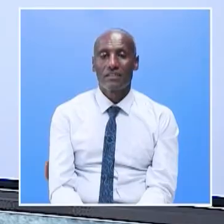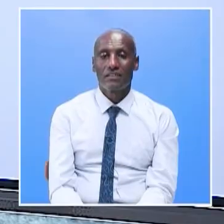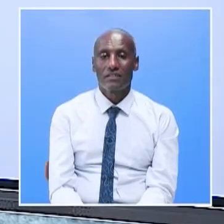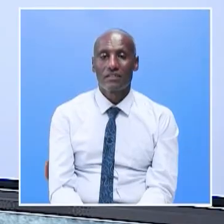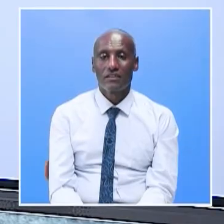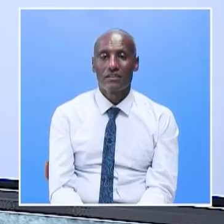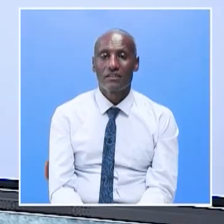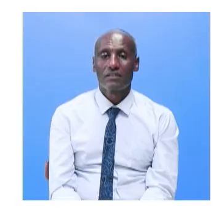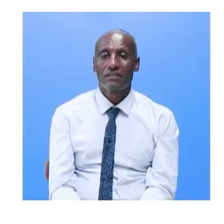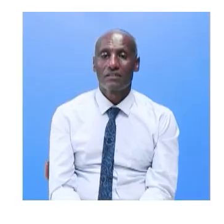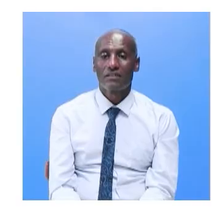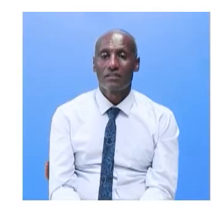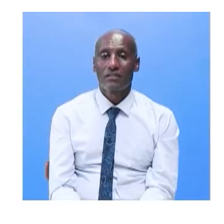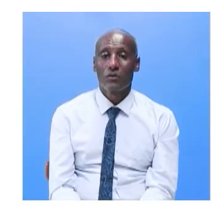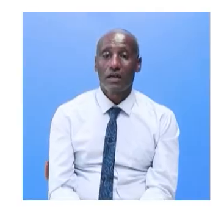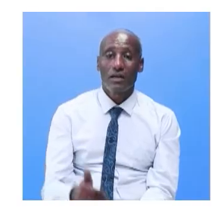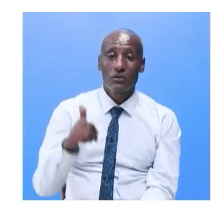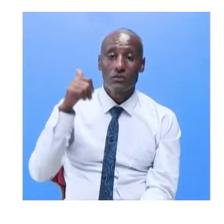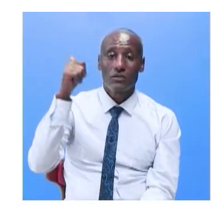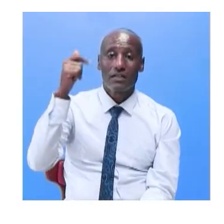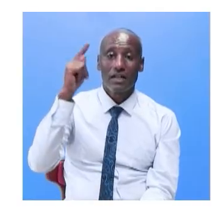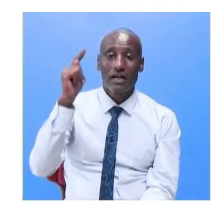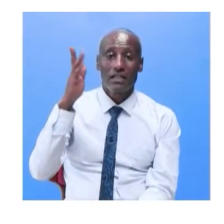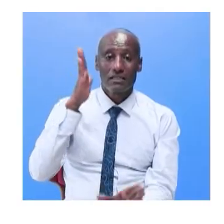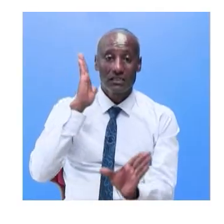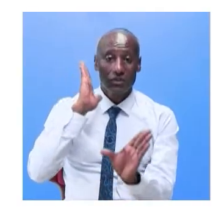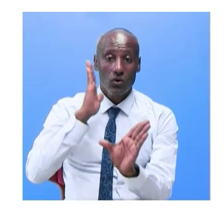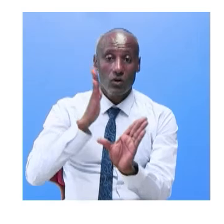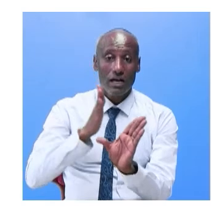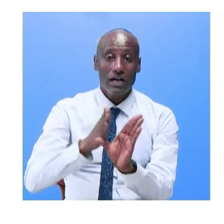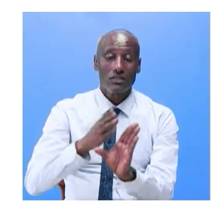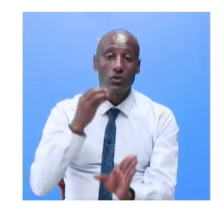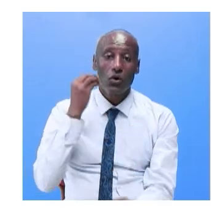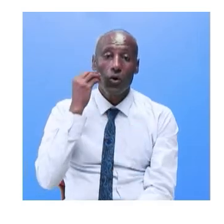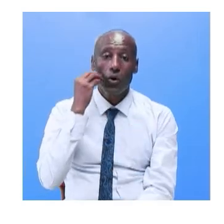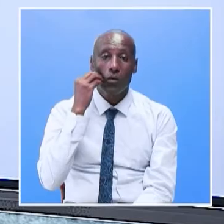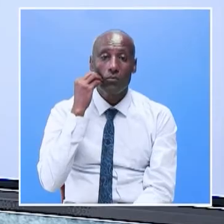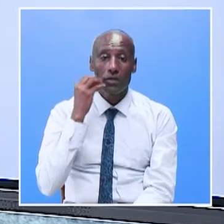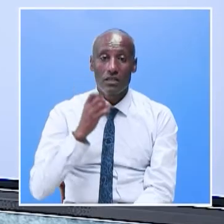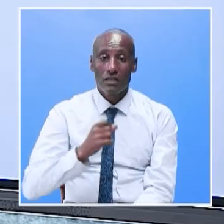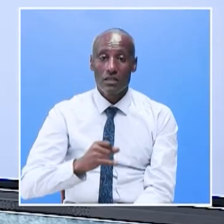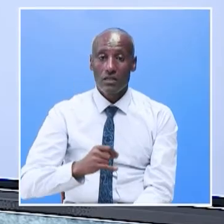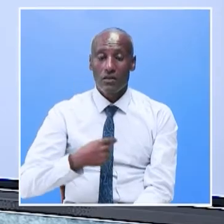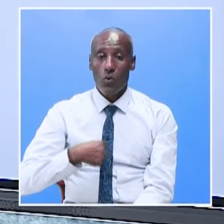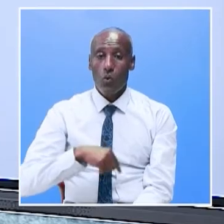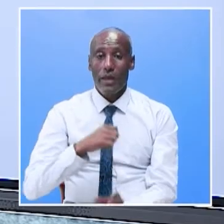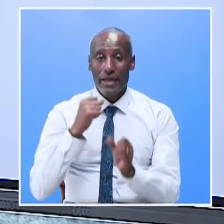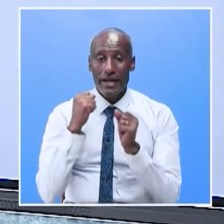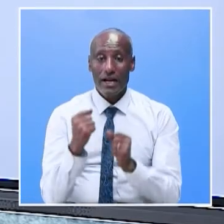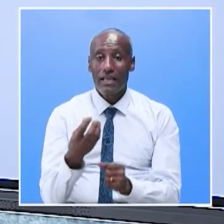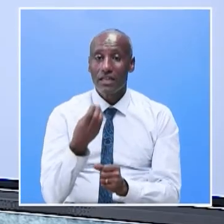so we can use at home. We can eat lunch